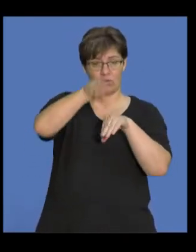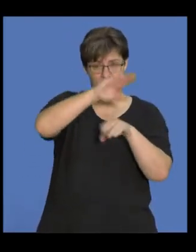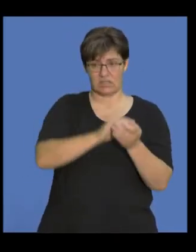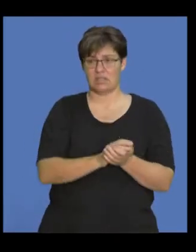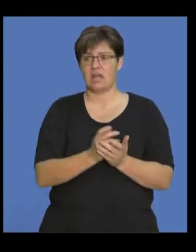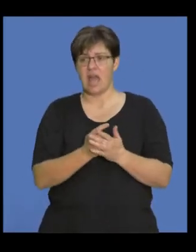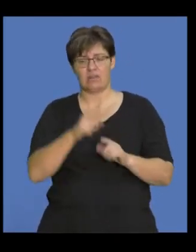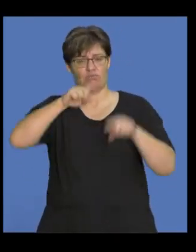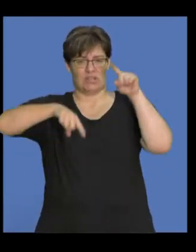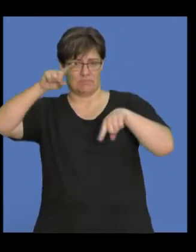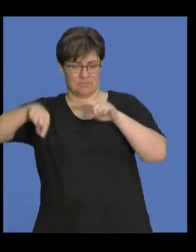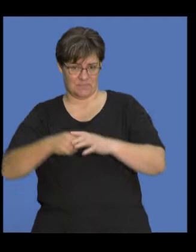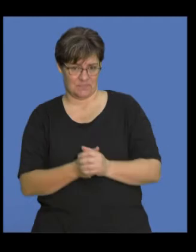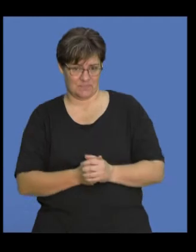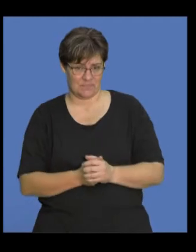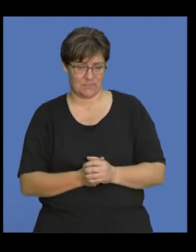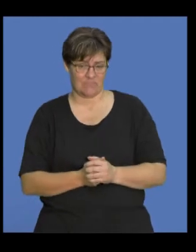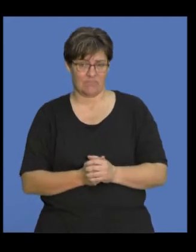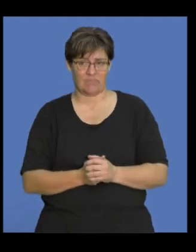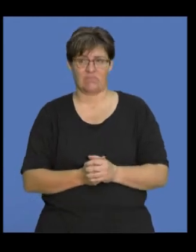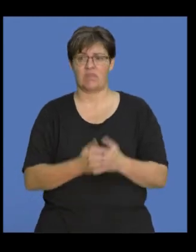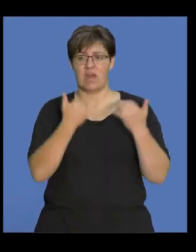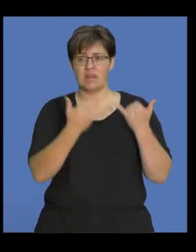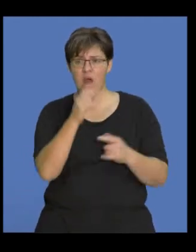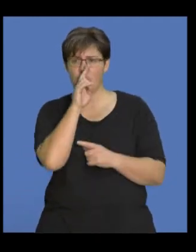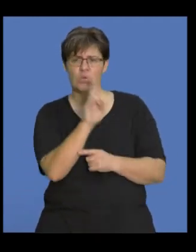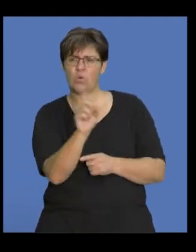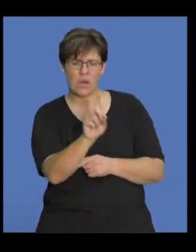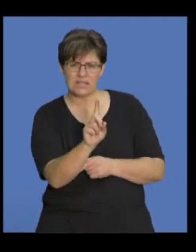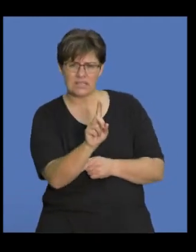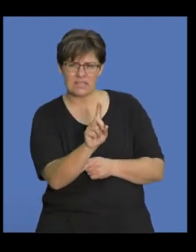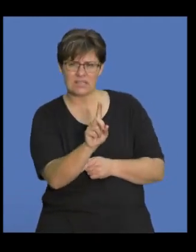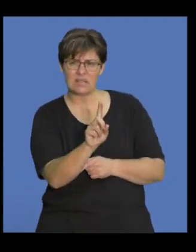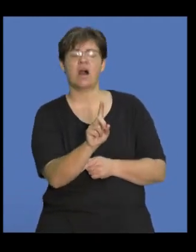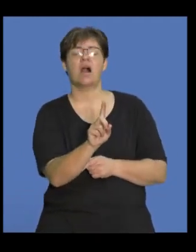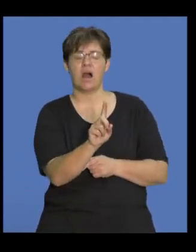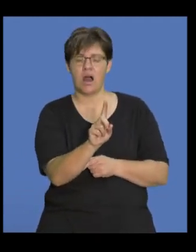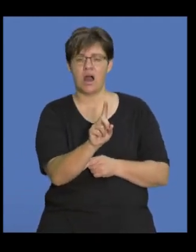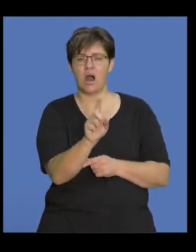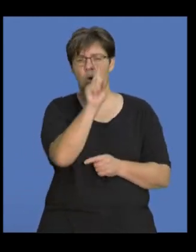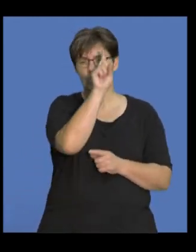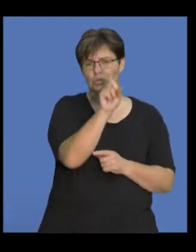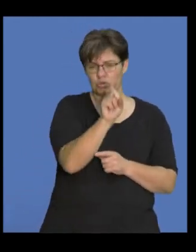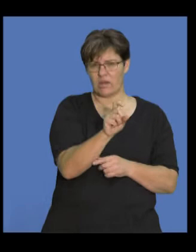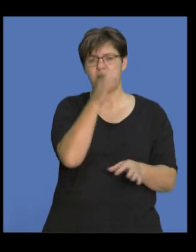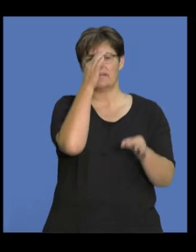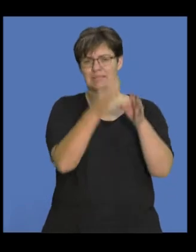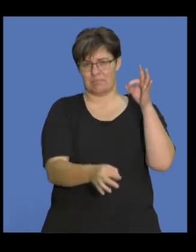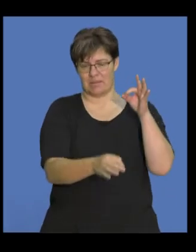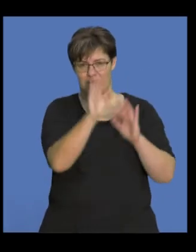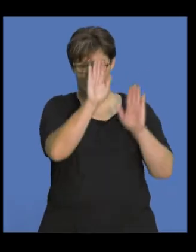random patterns. But specifically now, I'm going to look at first questions that have to do with simple